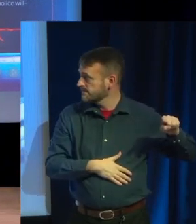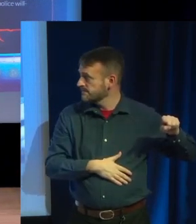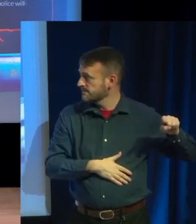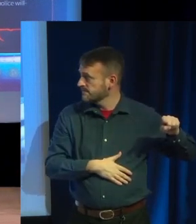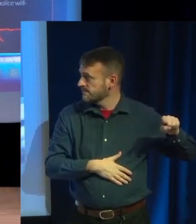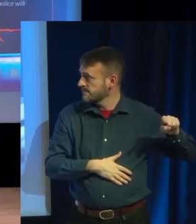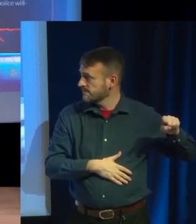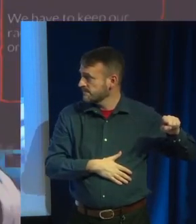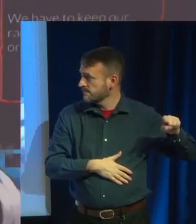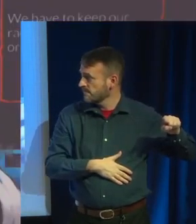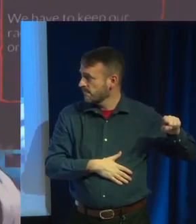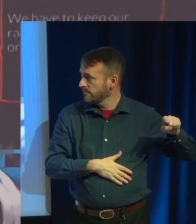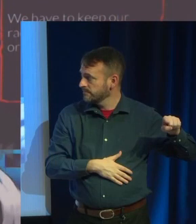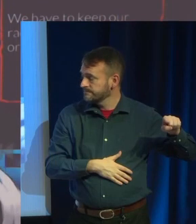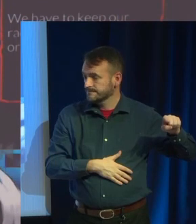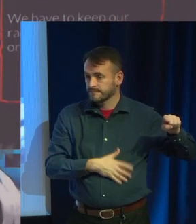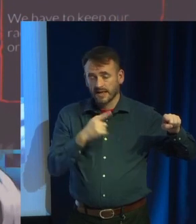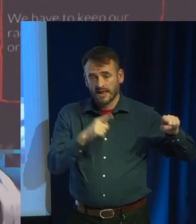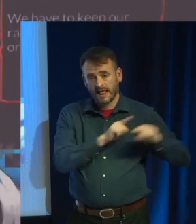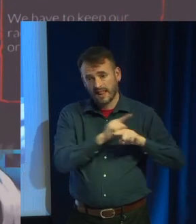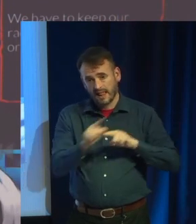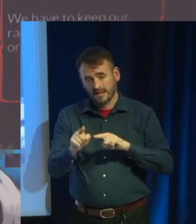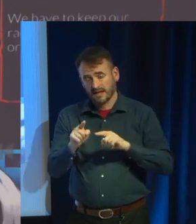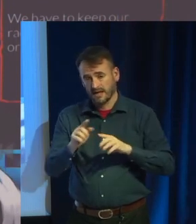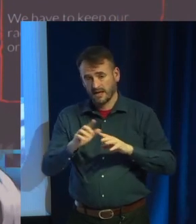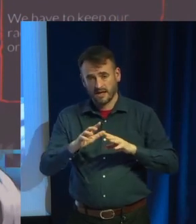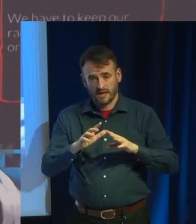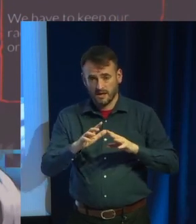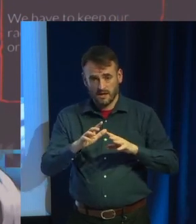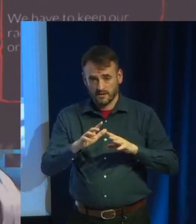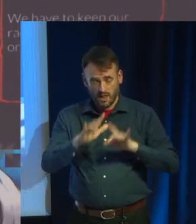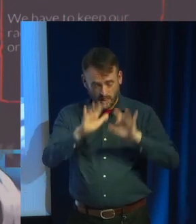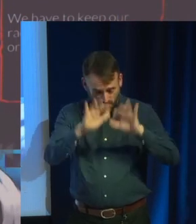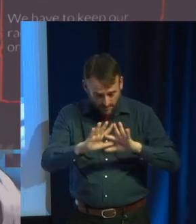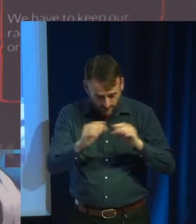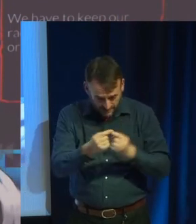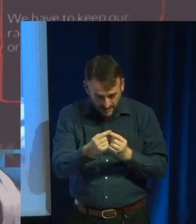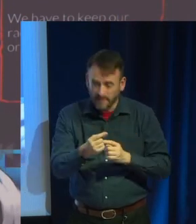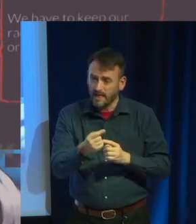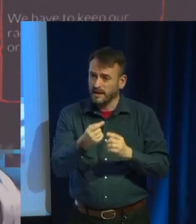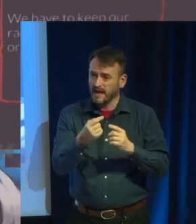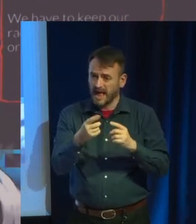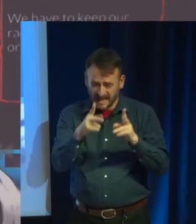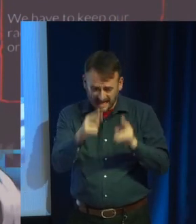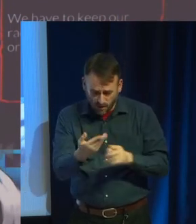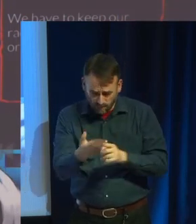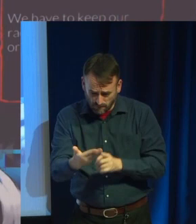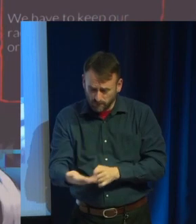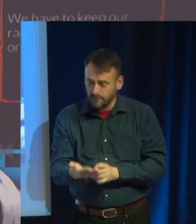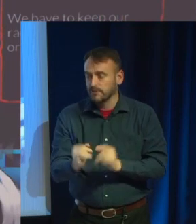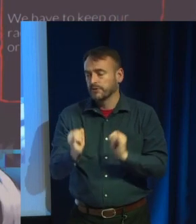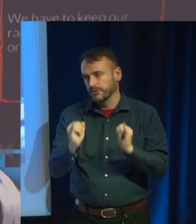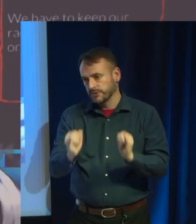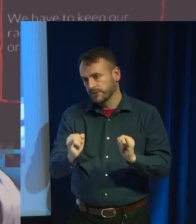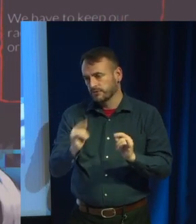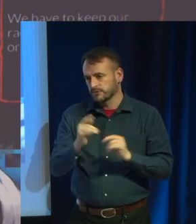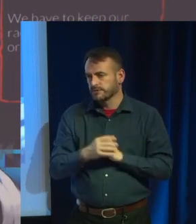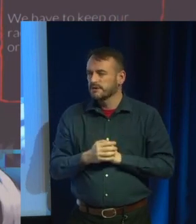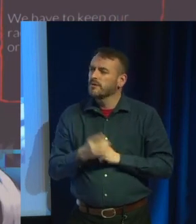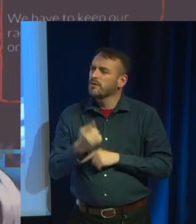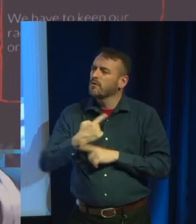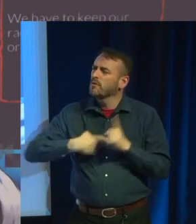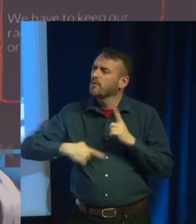the amount of words that we had would have been horror. And also we had like a maximum amount of words